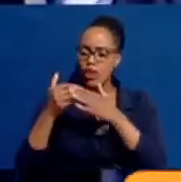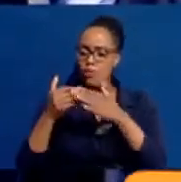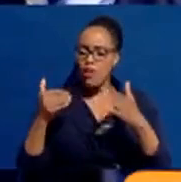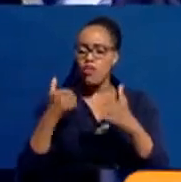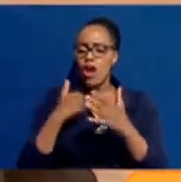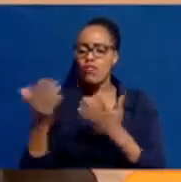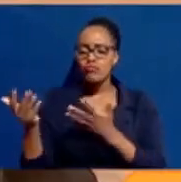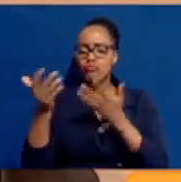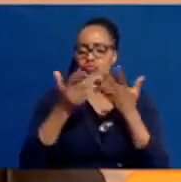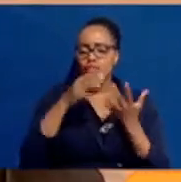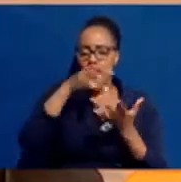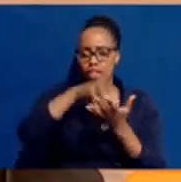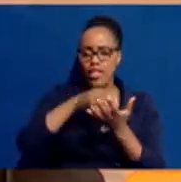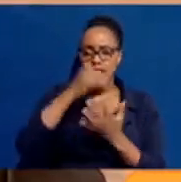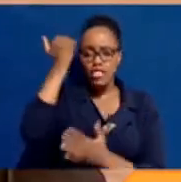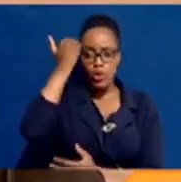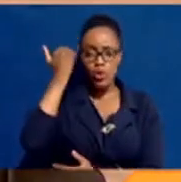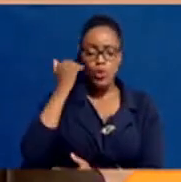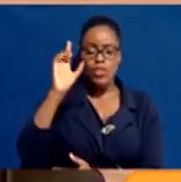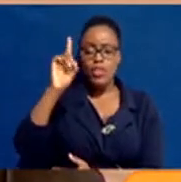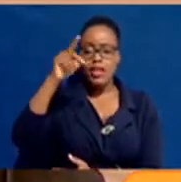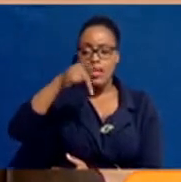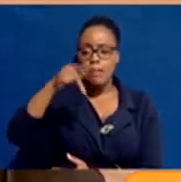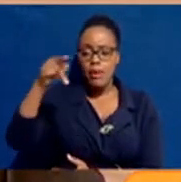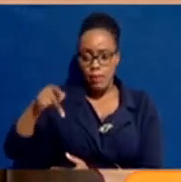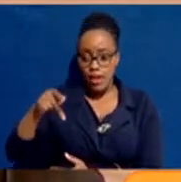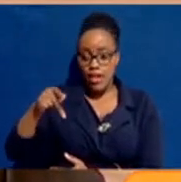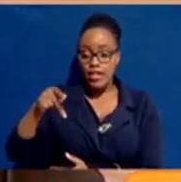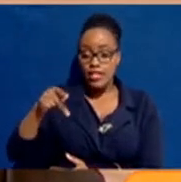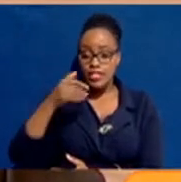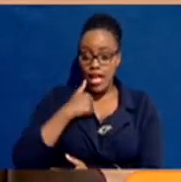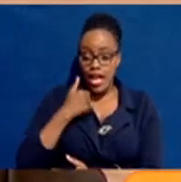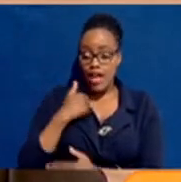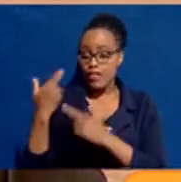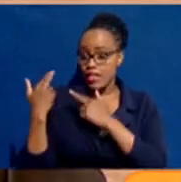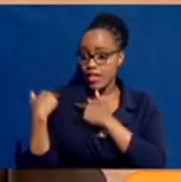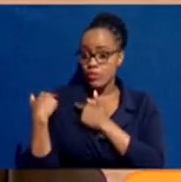case to court. The DPP acted contrary to